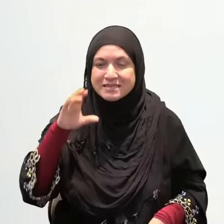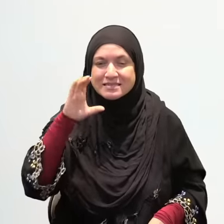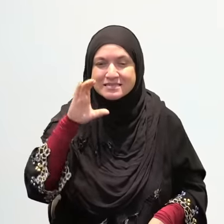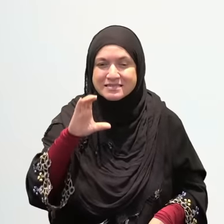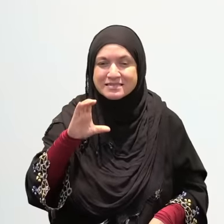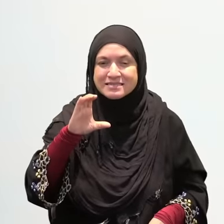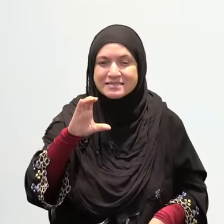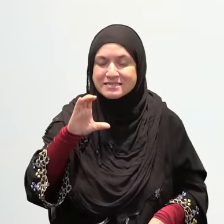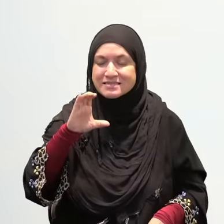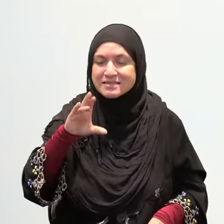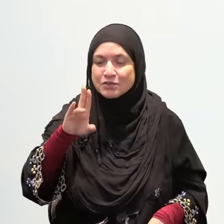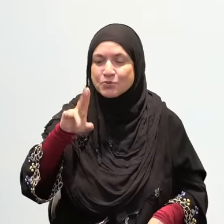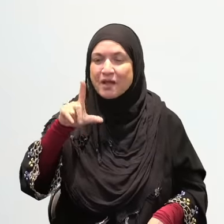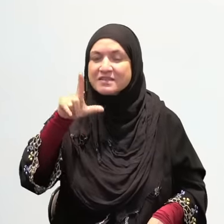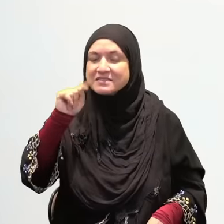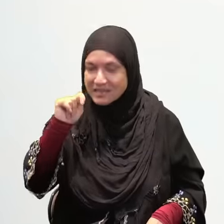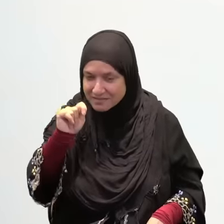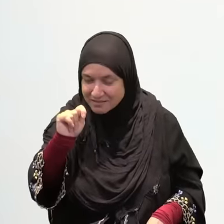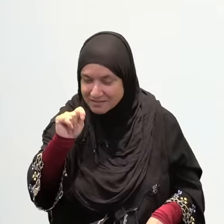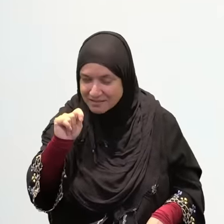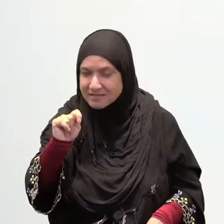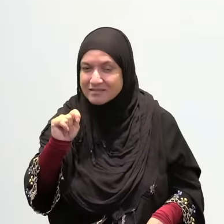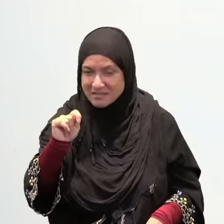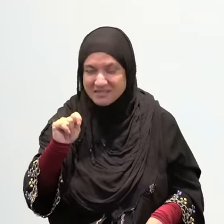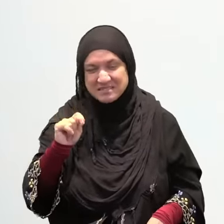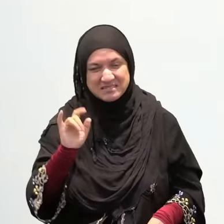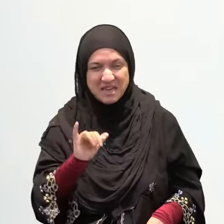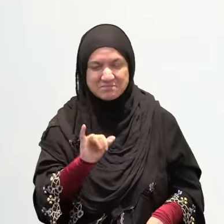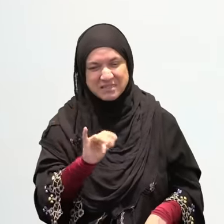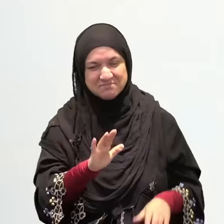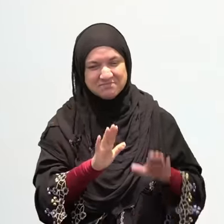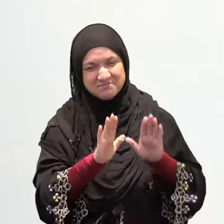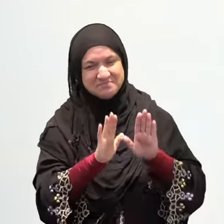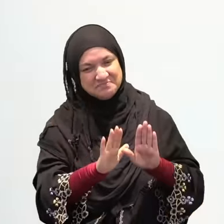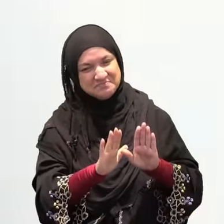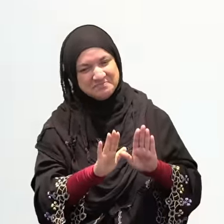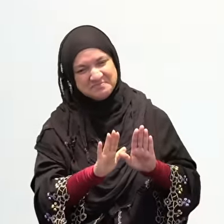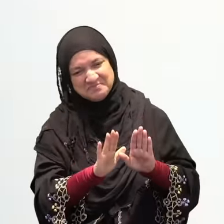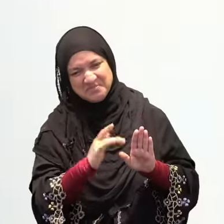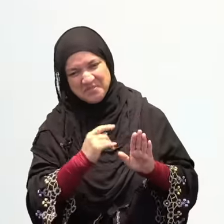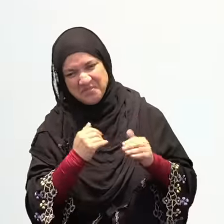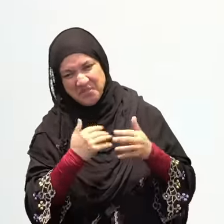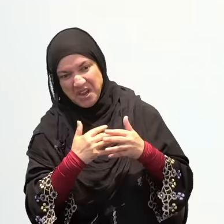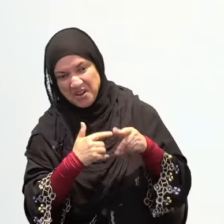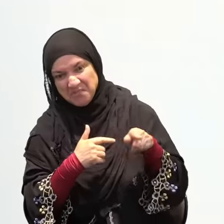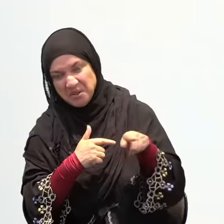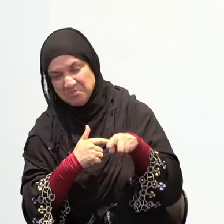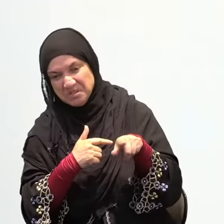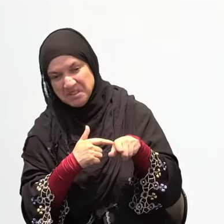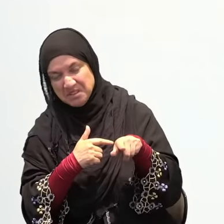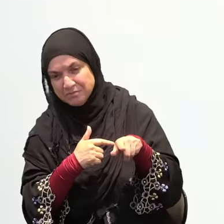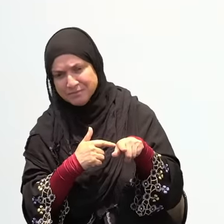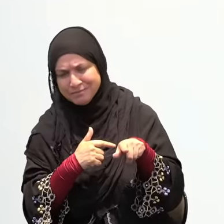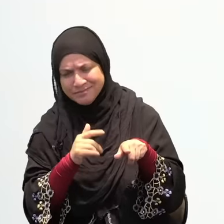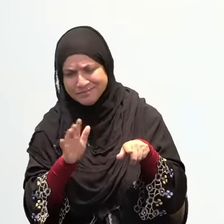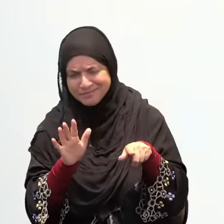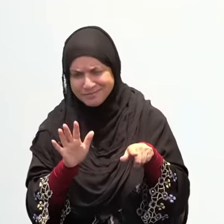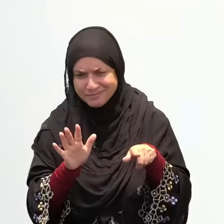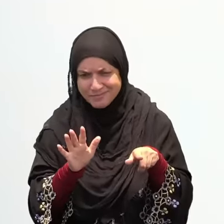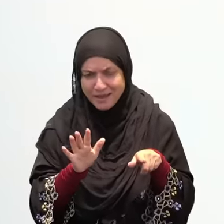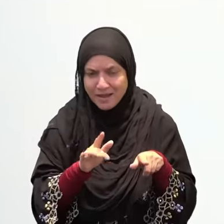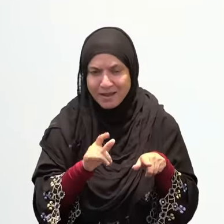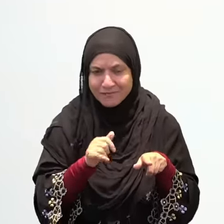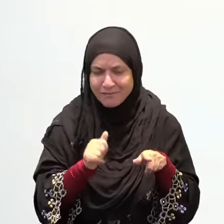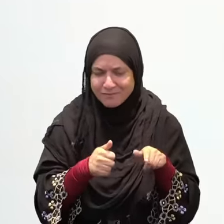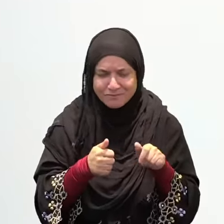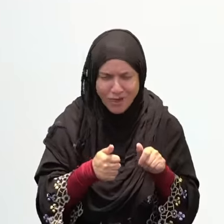dangerous. And subhanAllah, this is before the mechanisms that exist. When you talk about that young man that does something